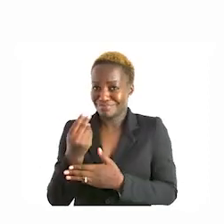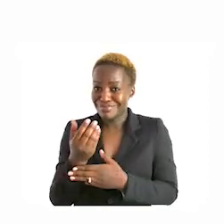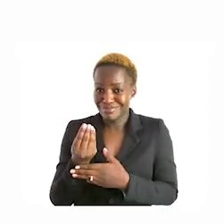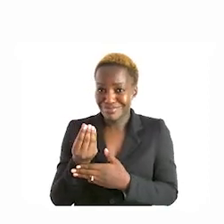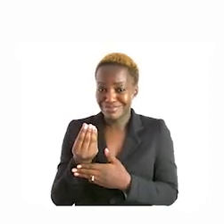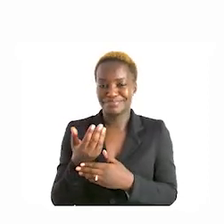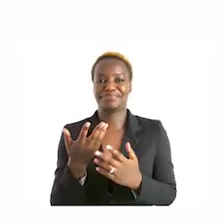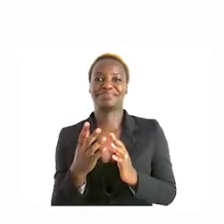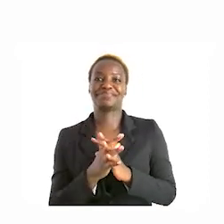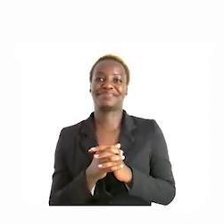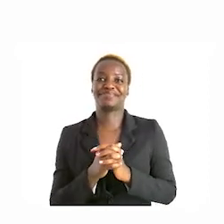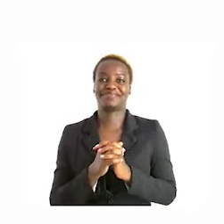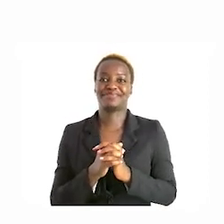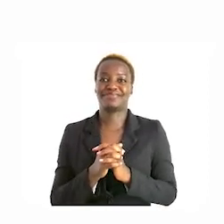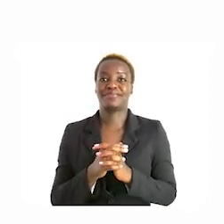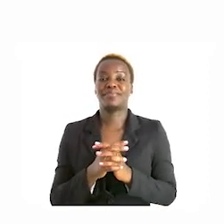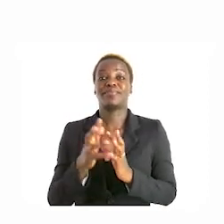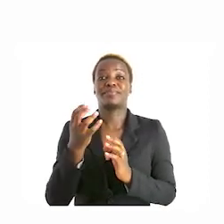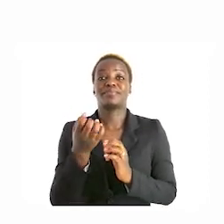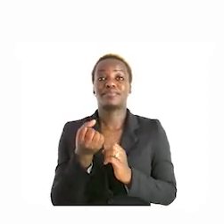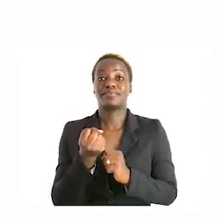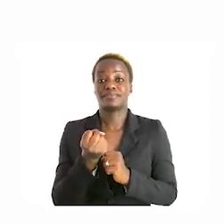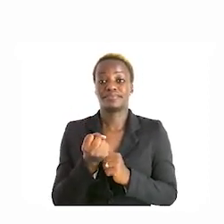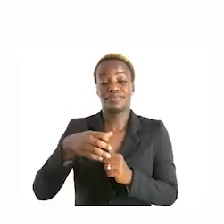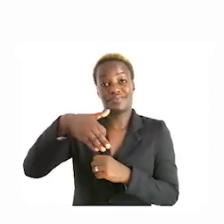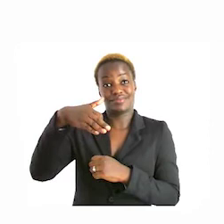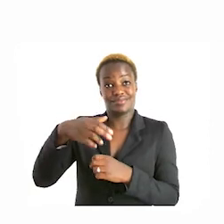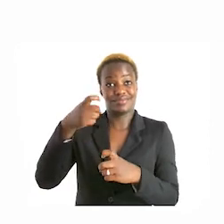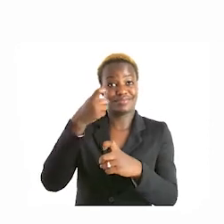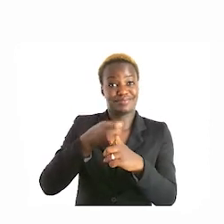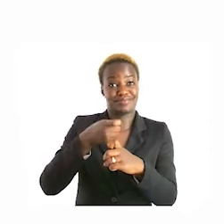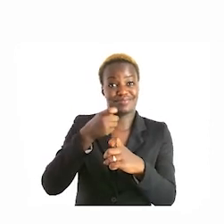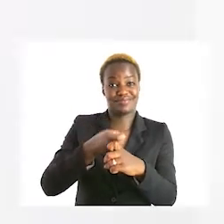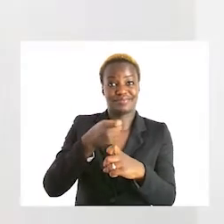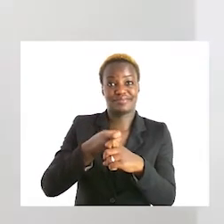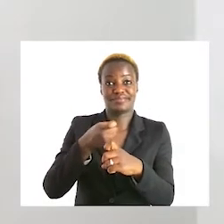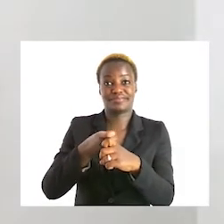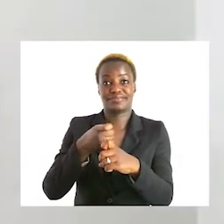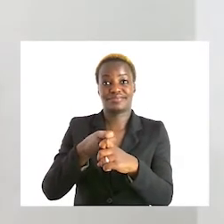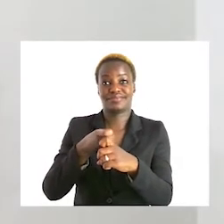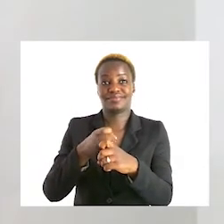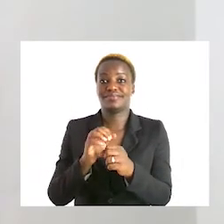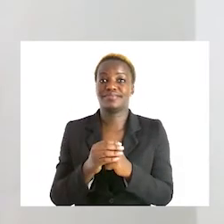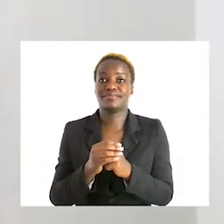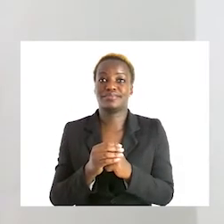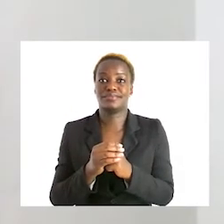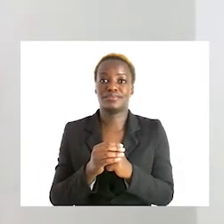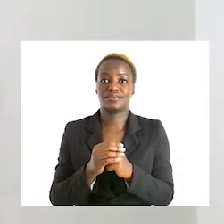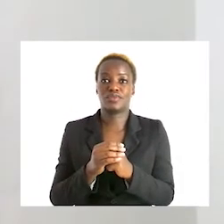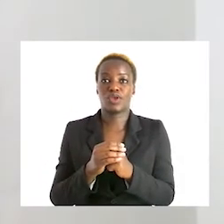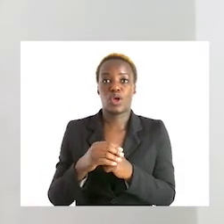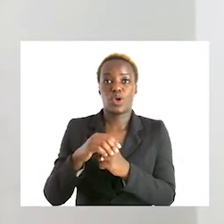right, so we have our Namibian coins on the chalkboard here. The smallest coin